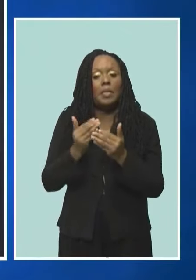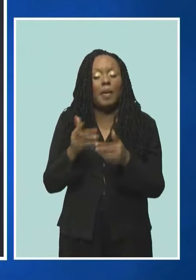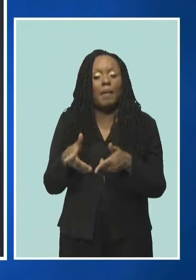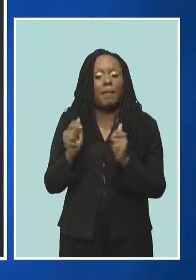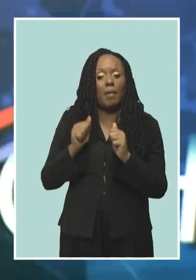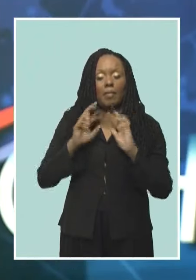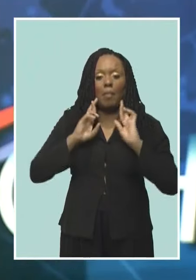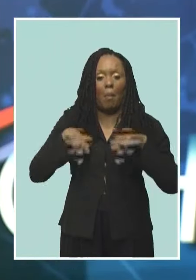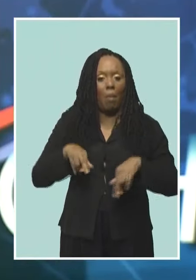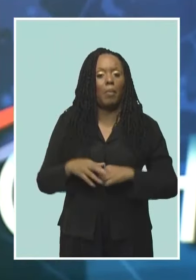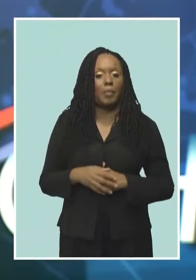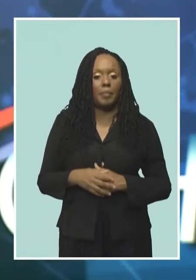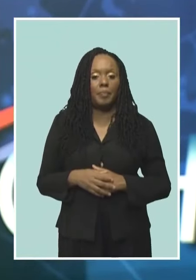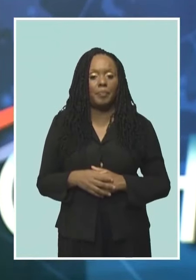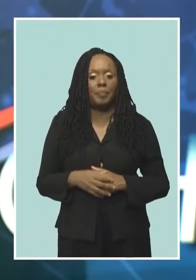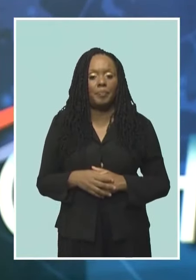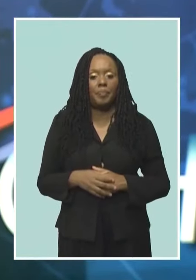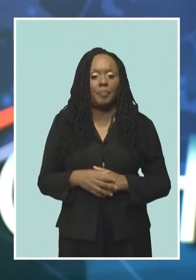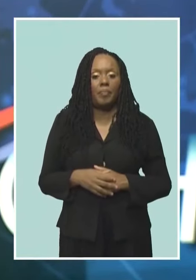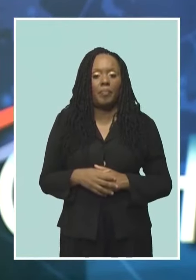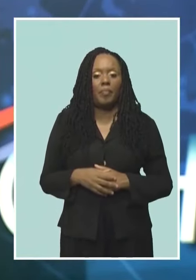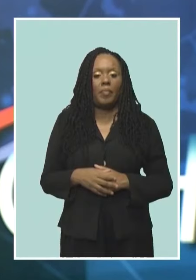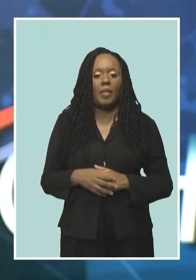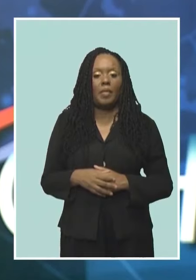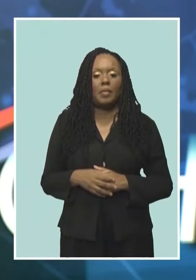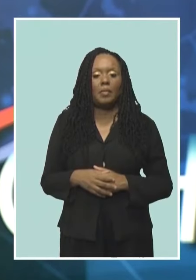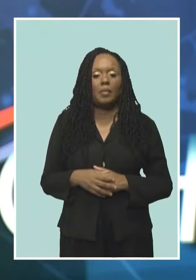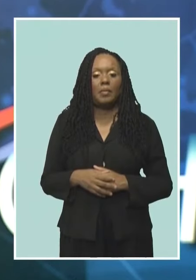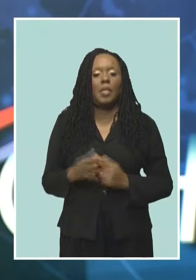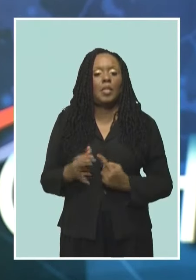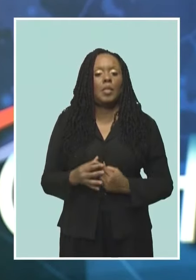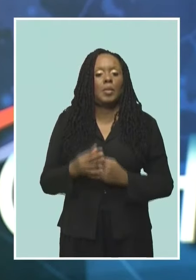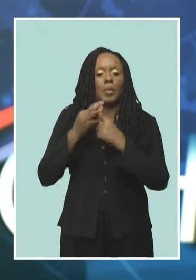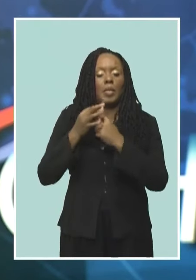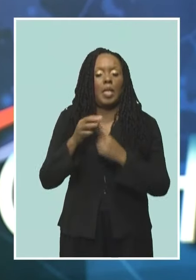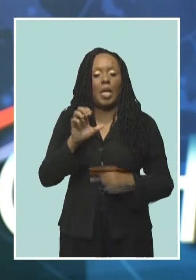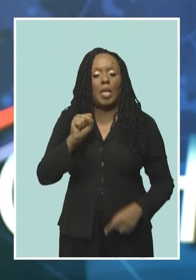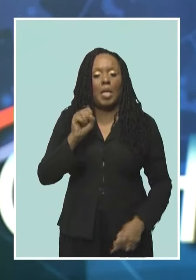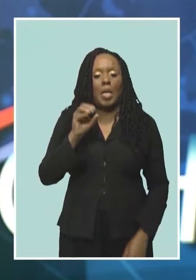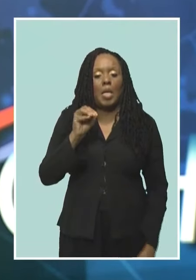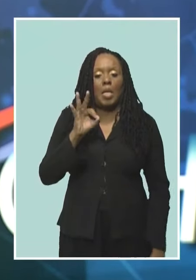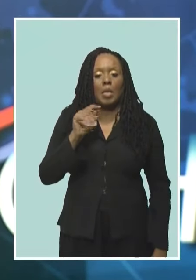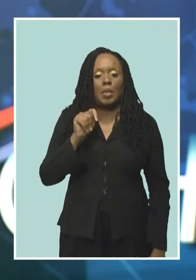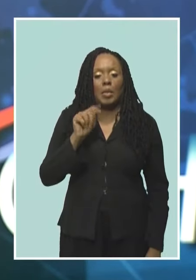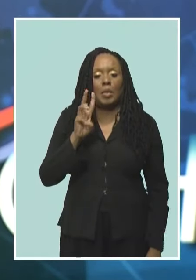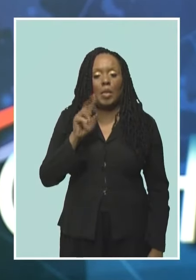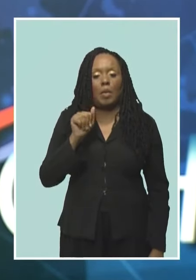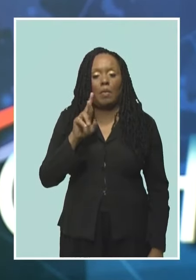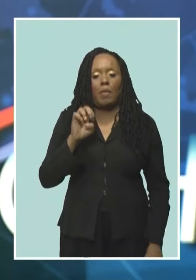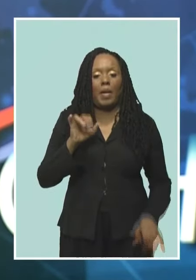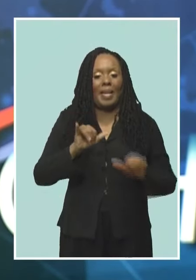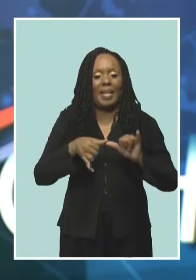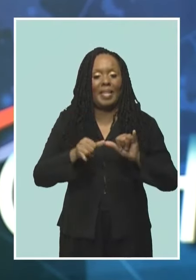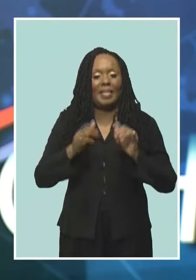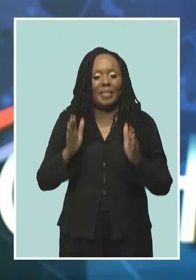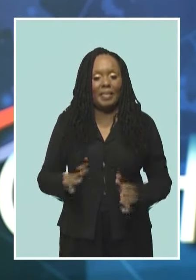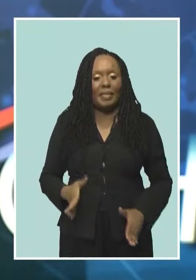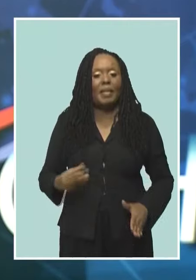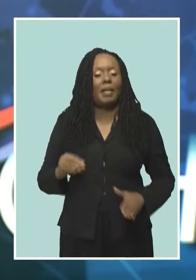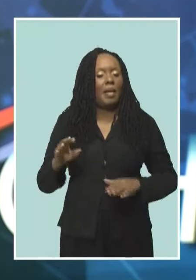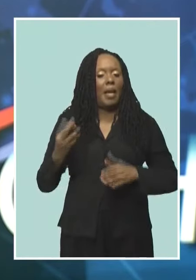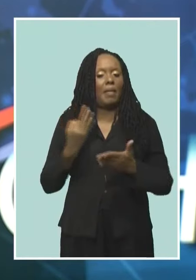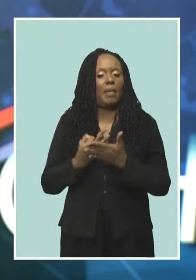happening. During the summit, the appointment of software engineer, entrepreneur and finance expert Mark Boyce was announced as